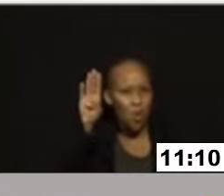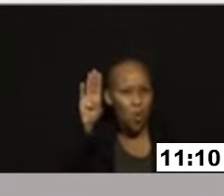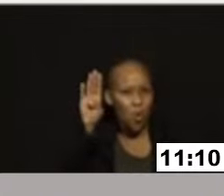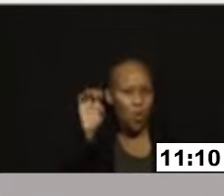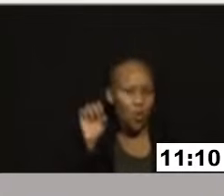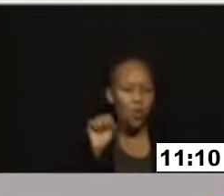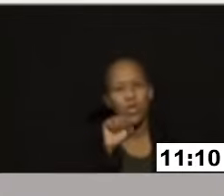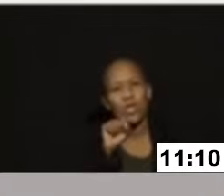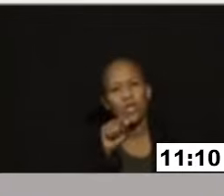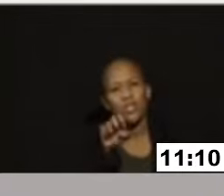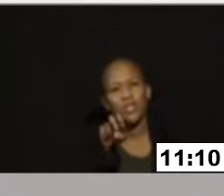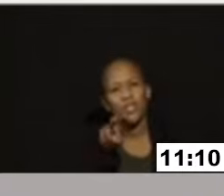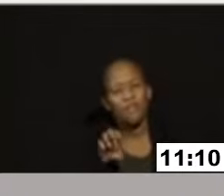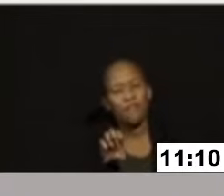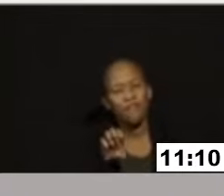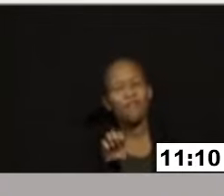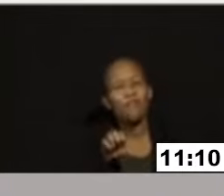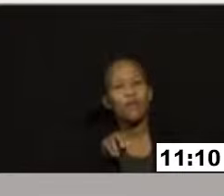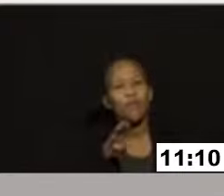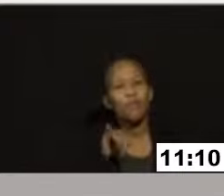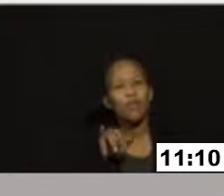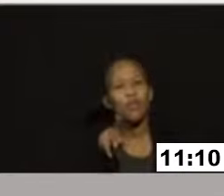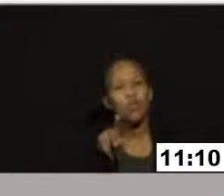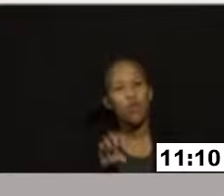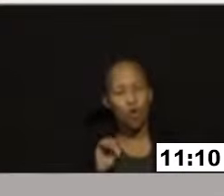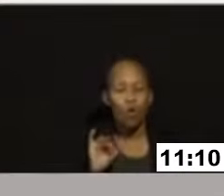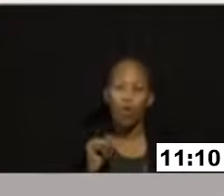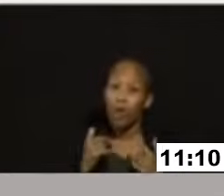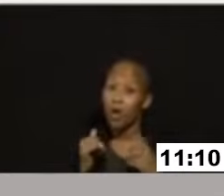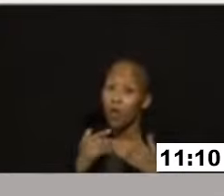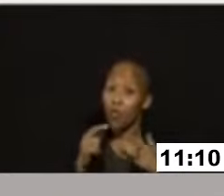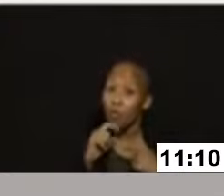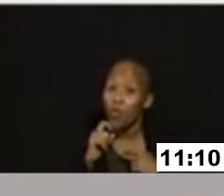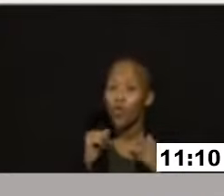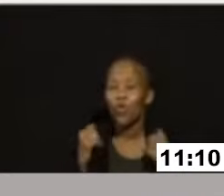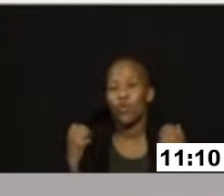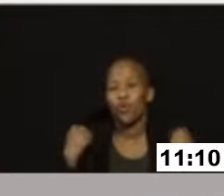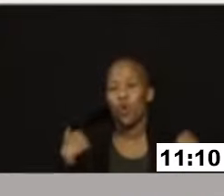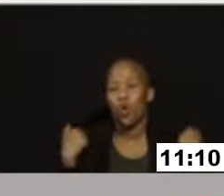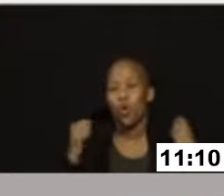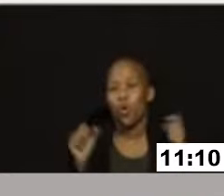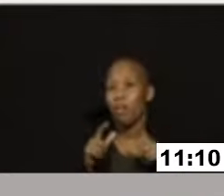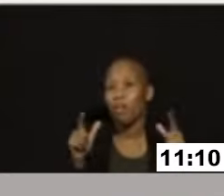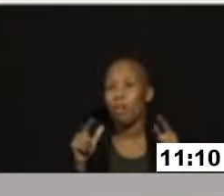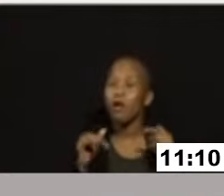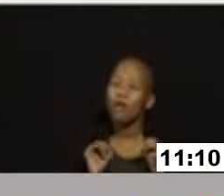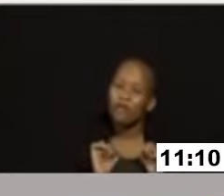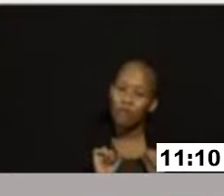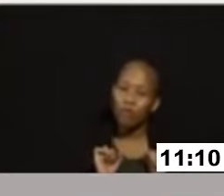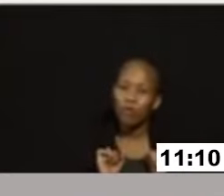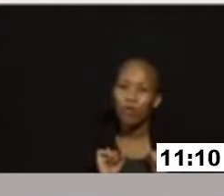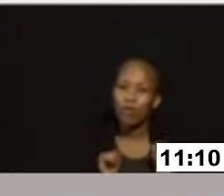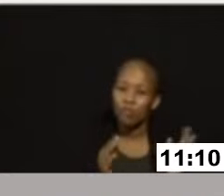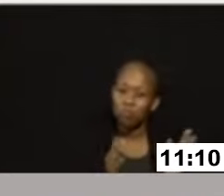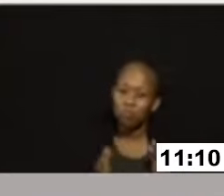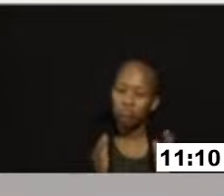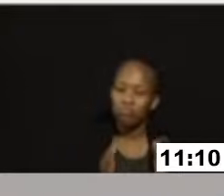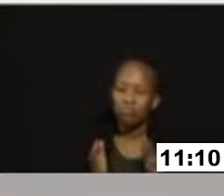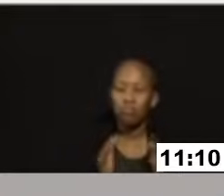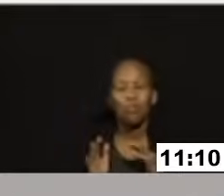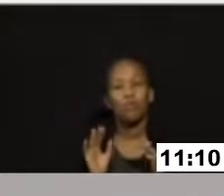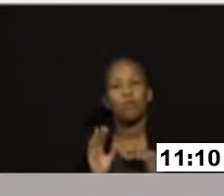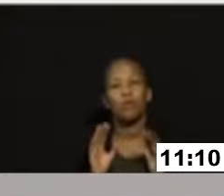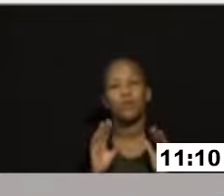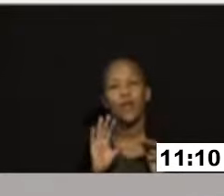refused us to use the Great Hall, which forced us to organize the memorial service, to have the memorial service at